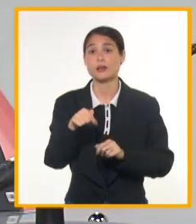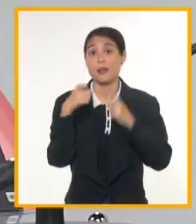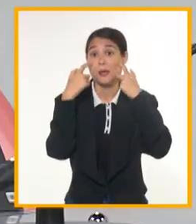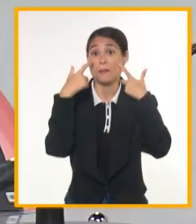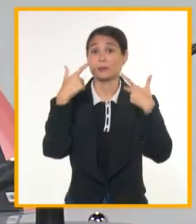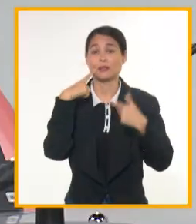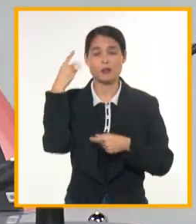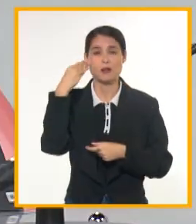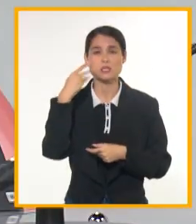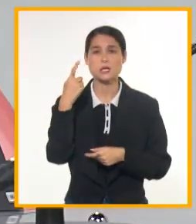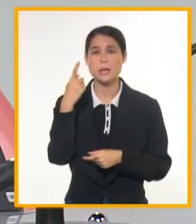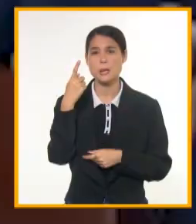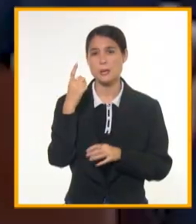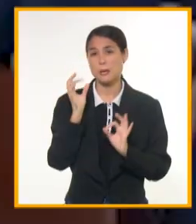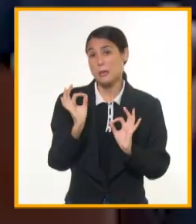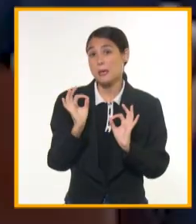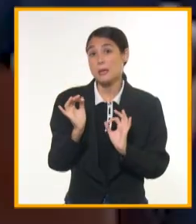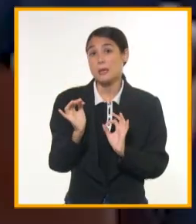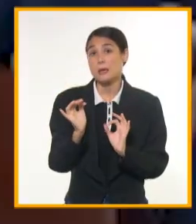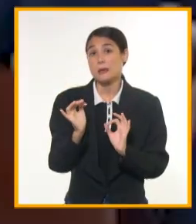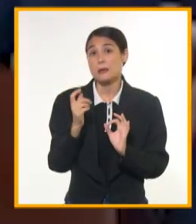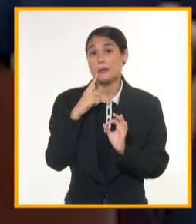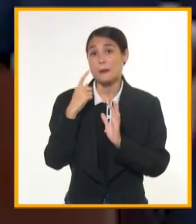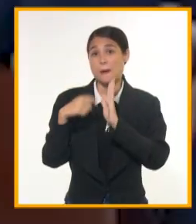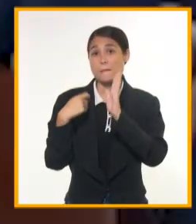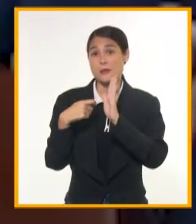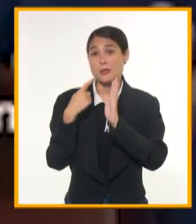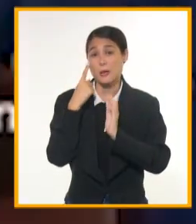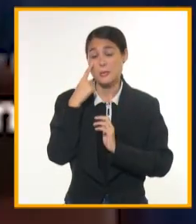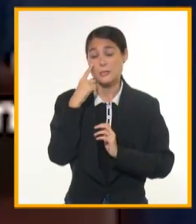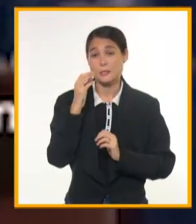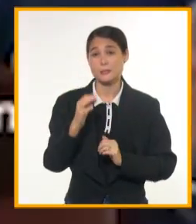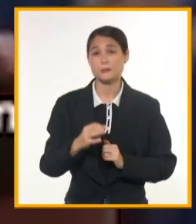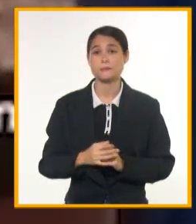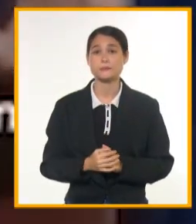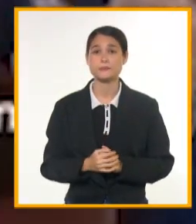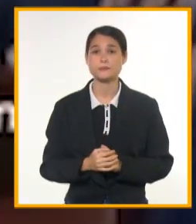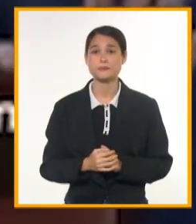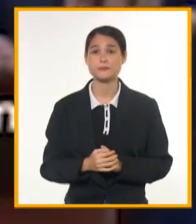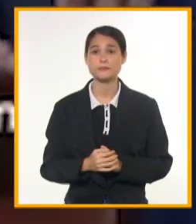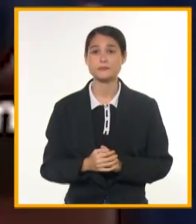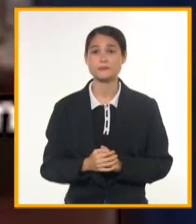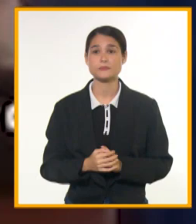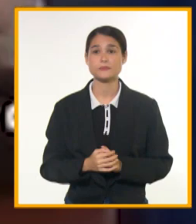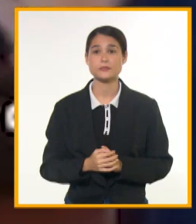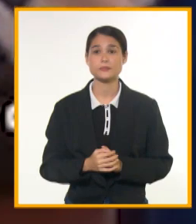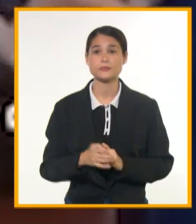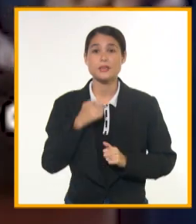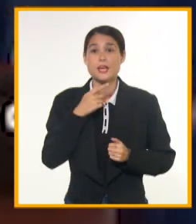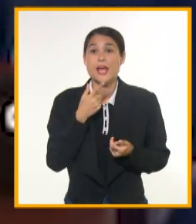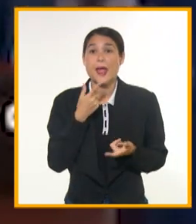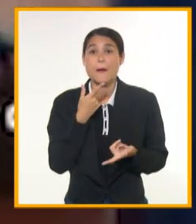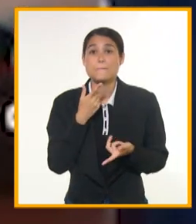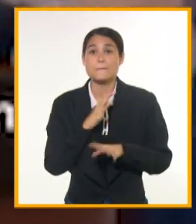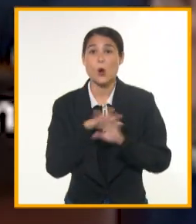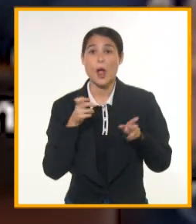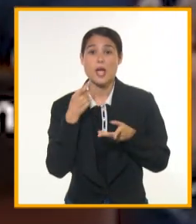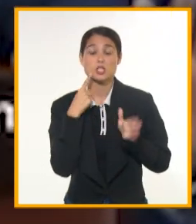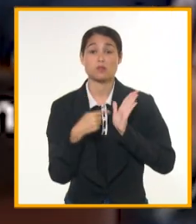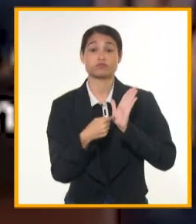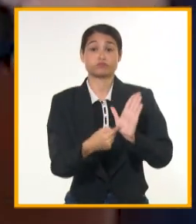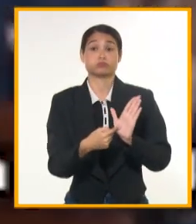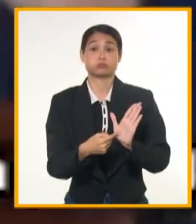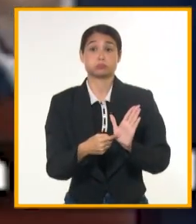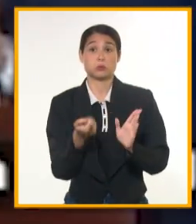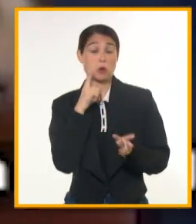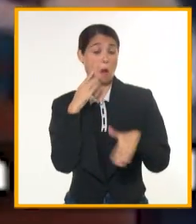vamos a hacer al respecto. Y es cuando... This is not about the provision of medical assistance. We have no problem with medical assistance. We have no problem with